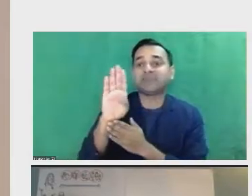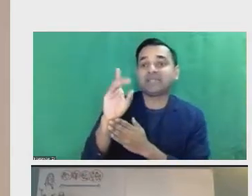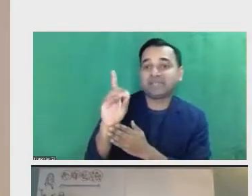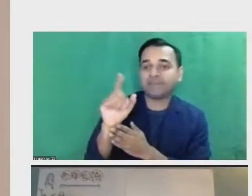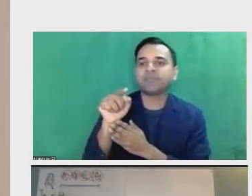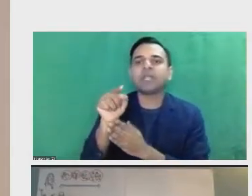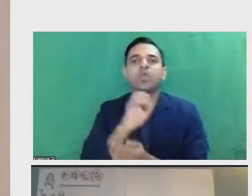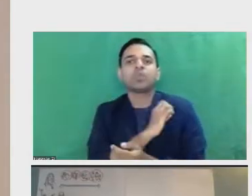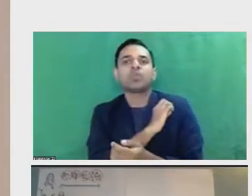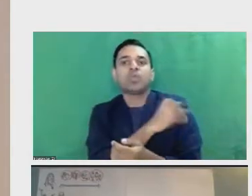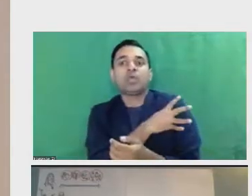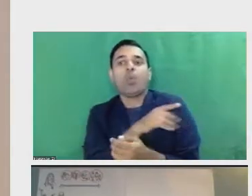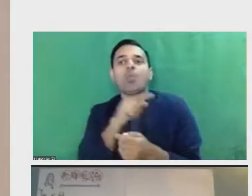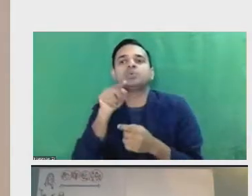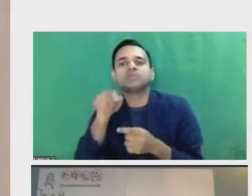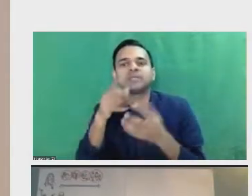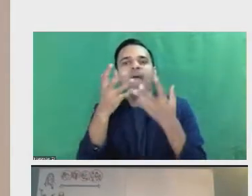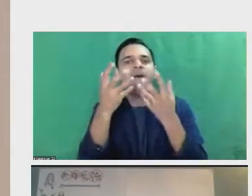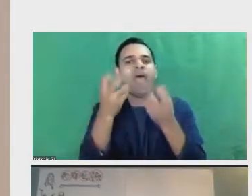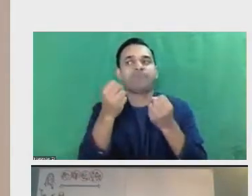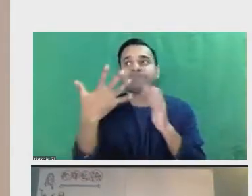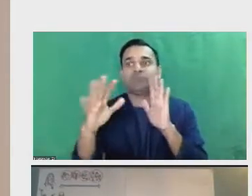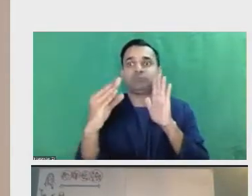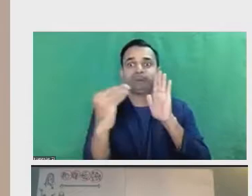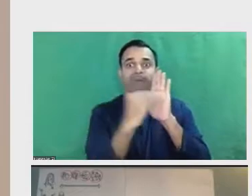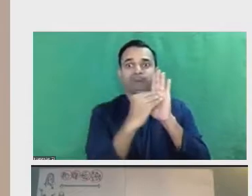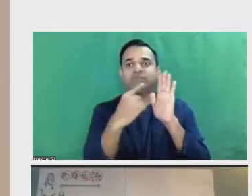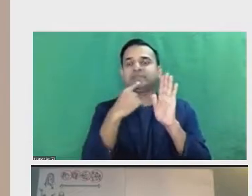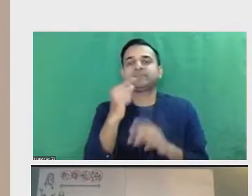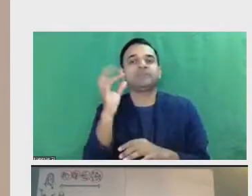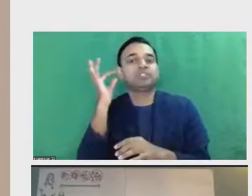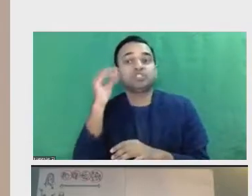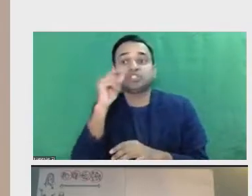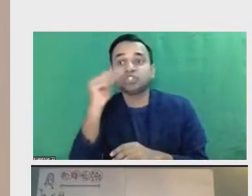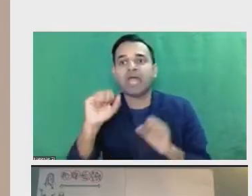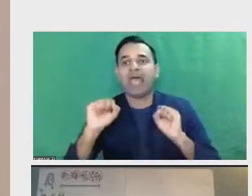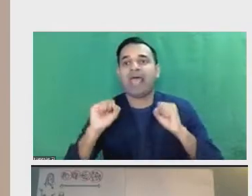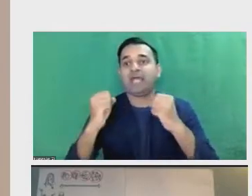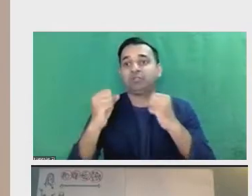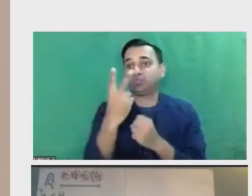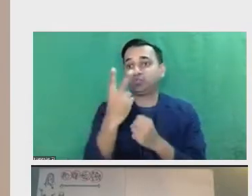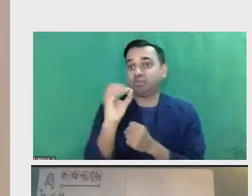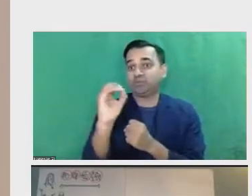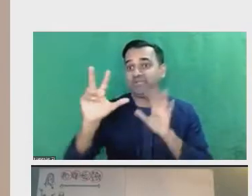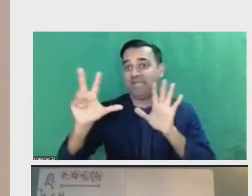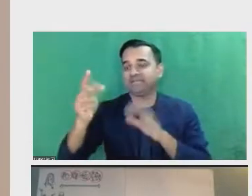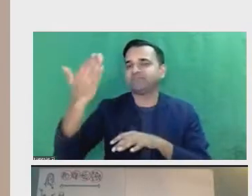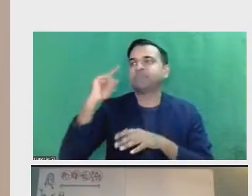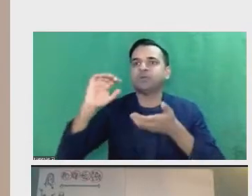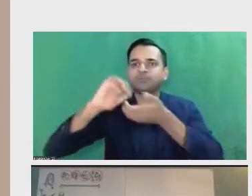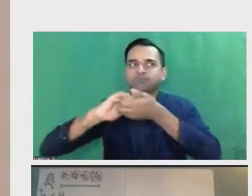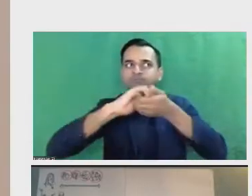to 2020. Consistent with the principle of gender responsiveness in the preparatory process for the